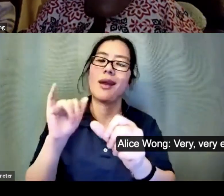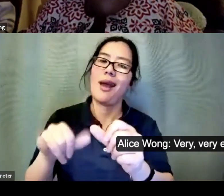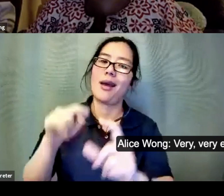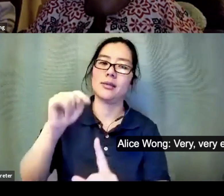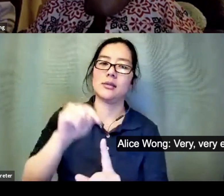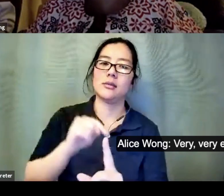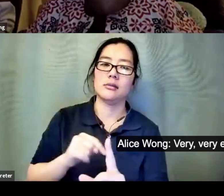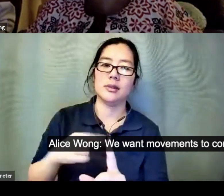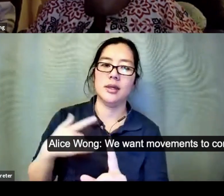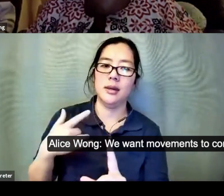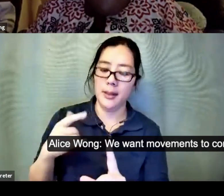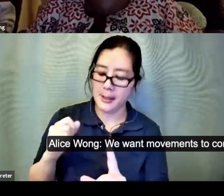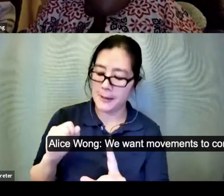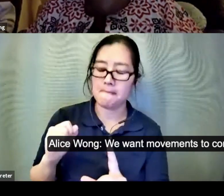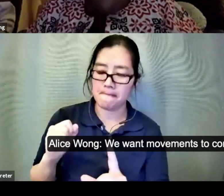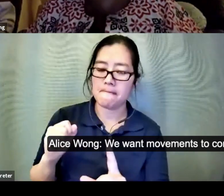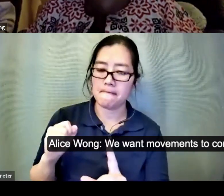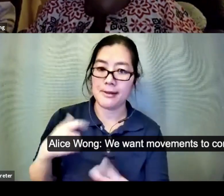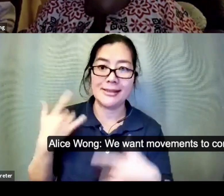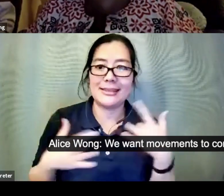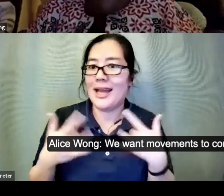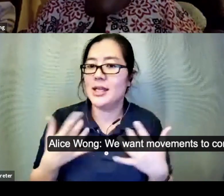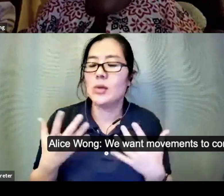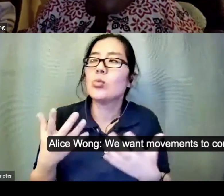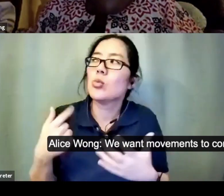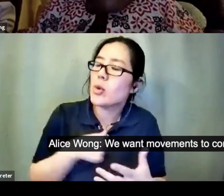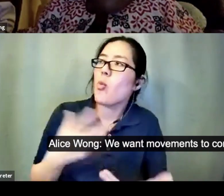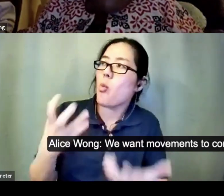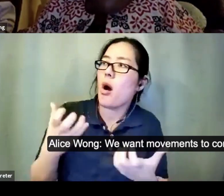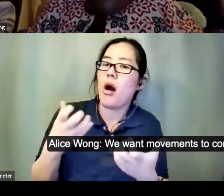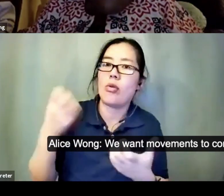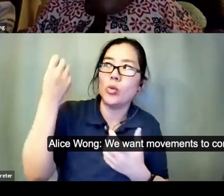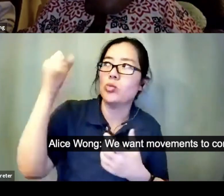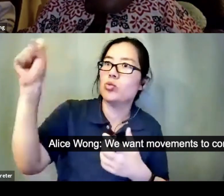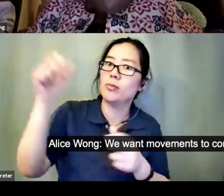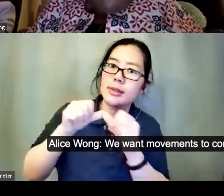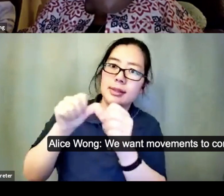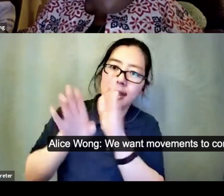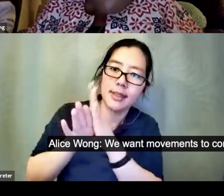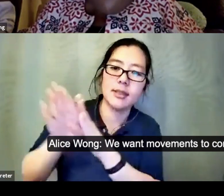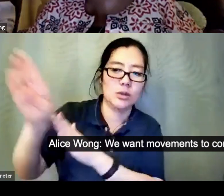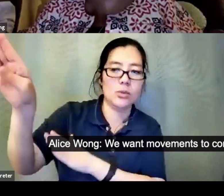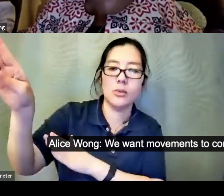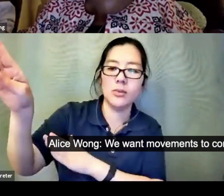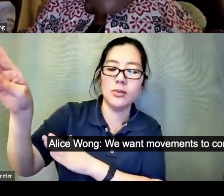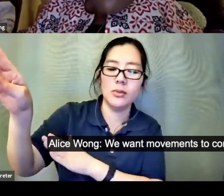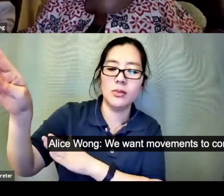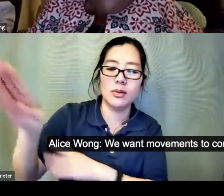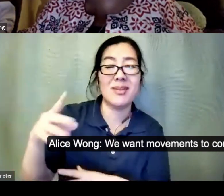healthy. Because we want movements to continue. I think, but I think any